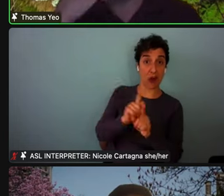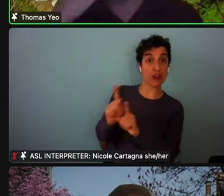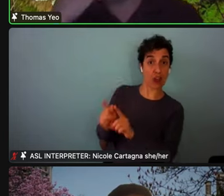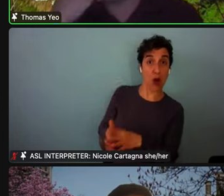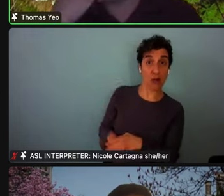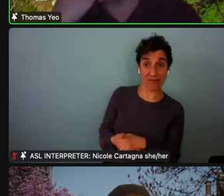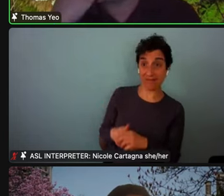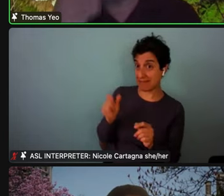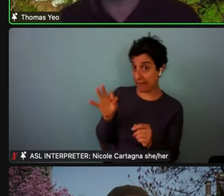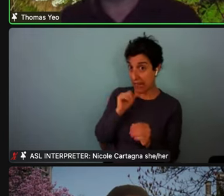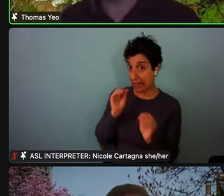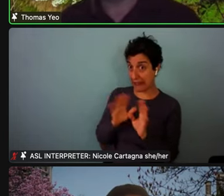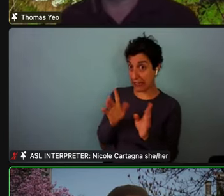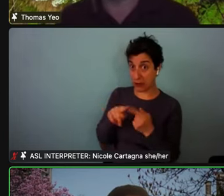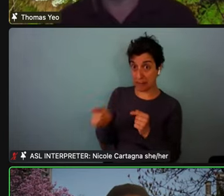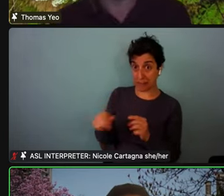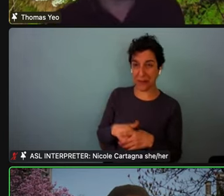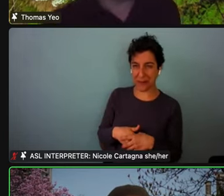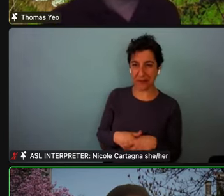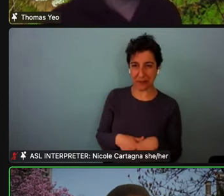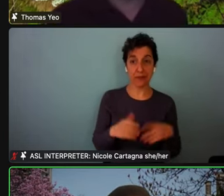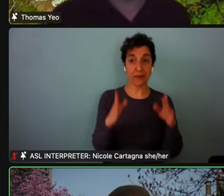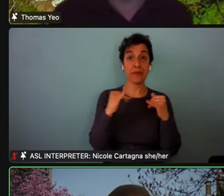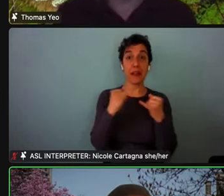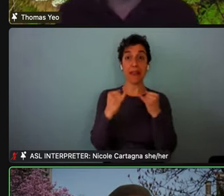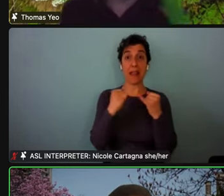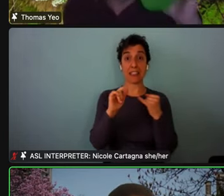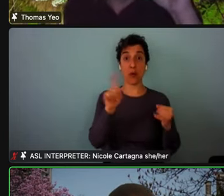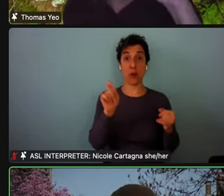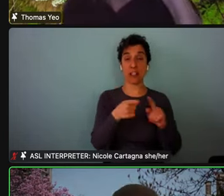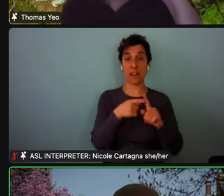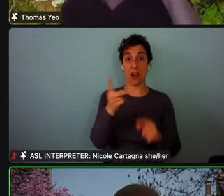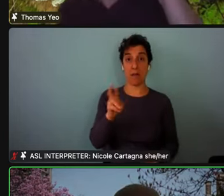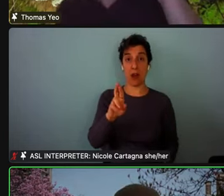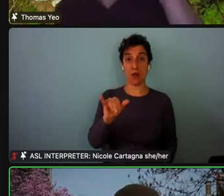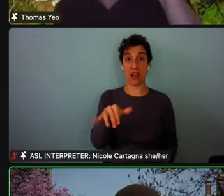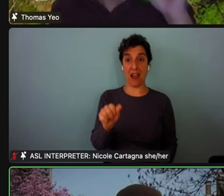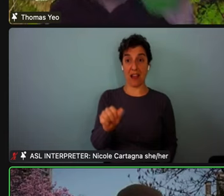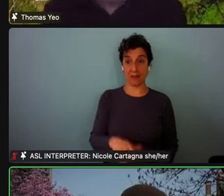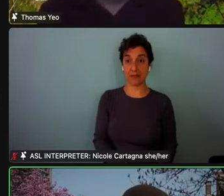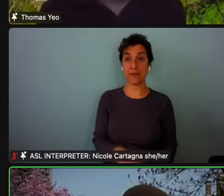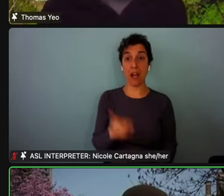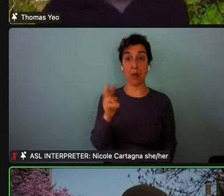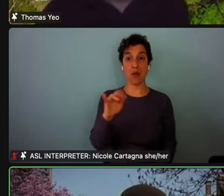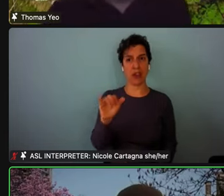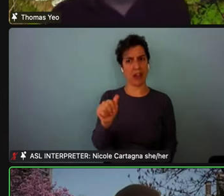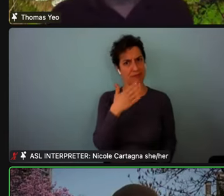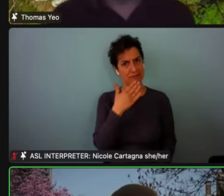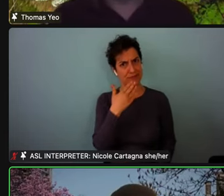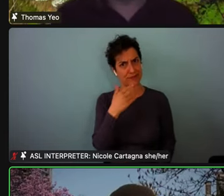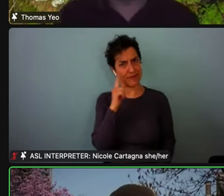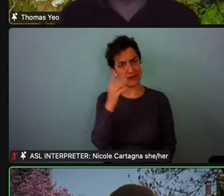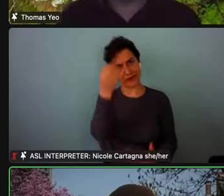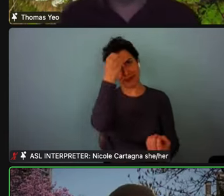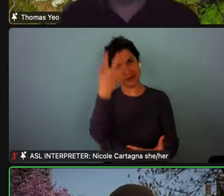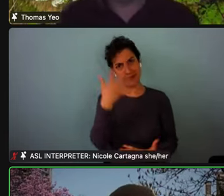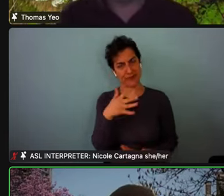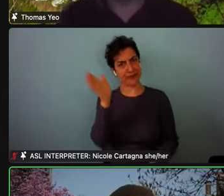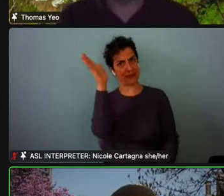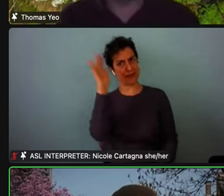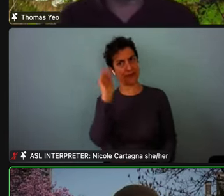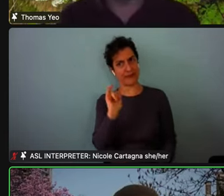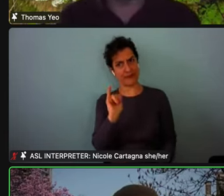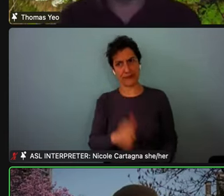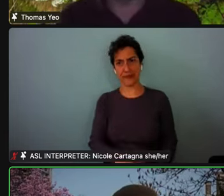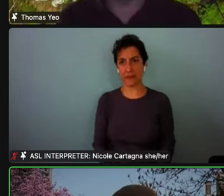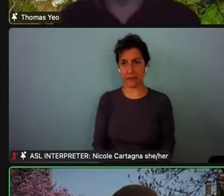If it wasn't clear. Now, our last question comes from Priya. Priya says, "Thank you very much for the informative talk. Very informative